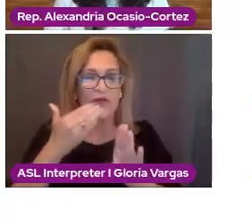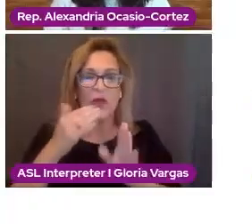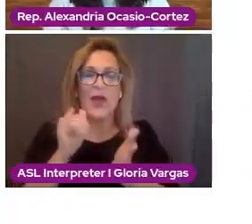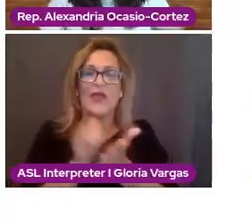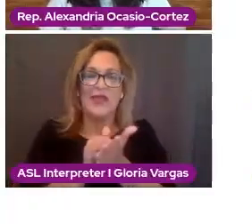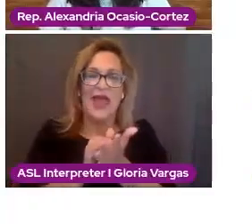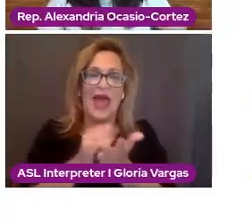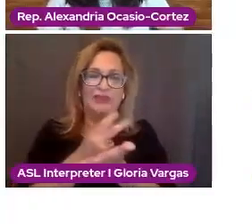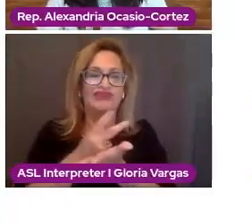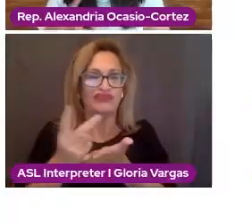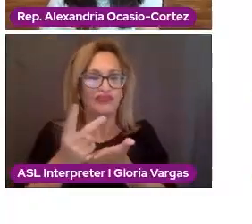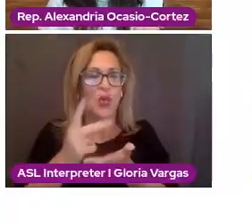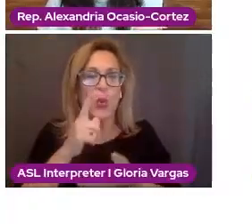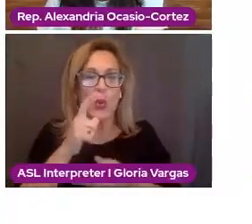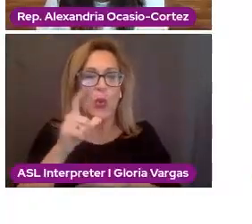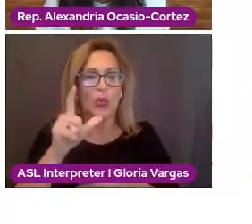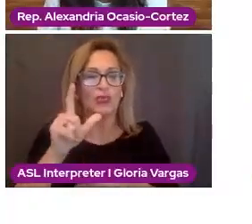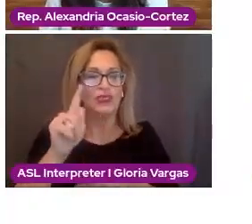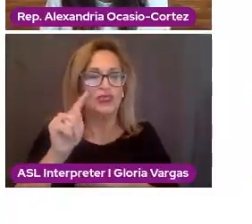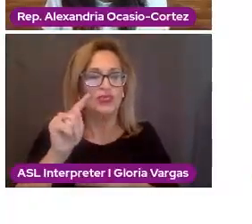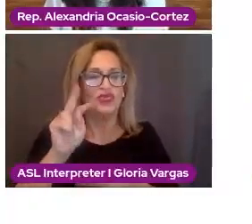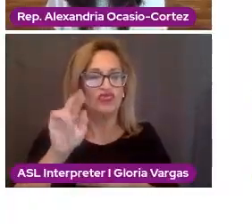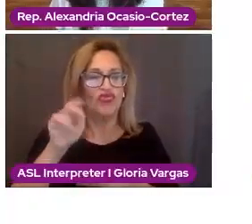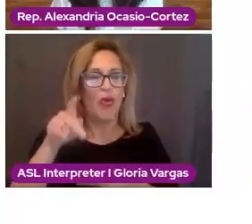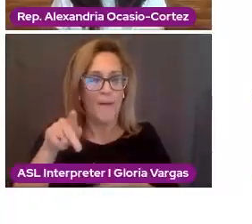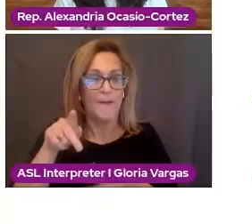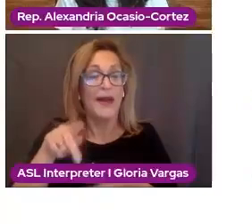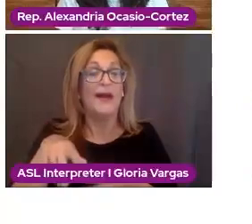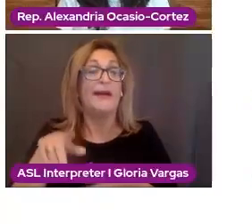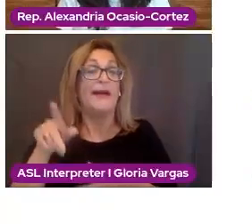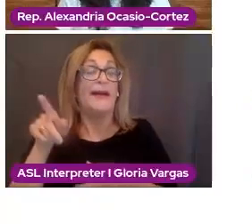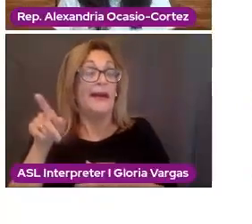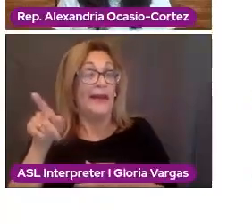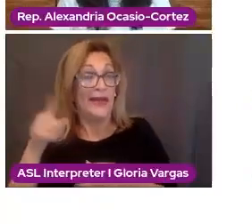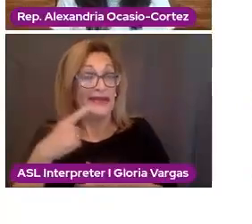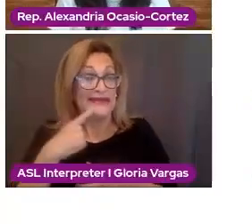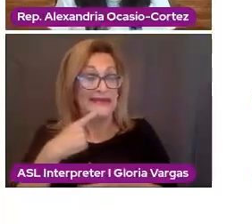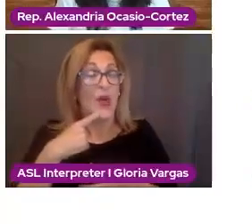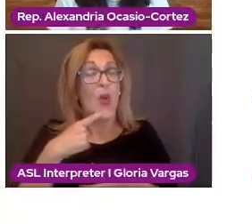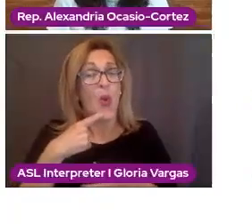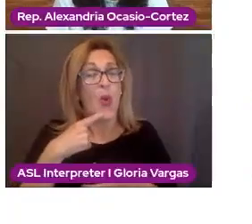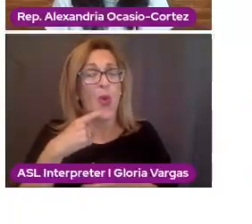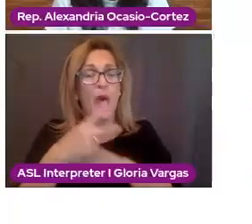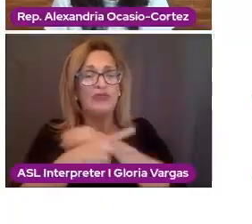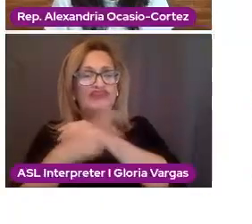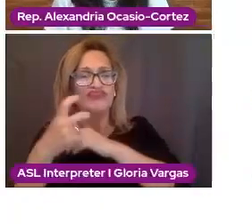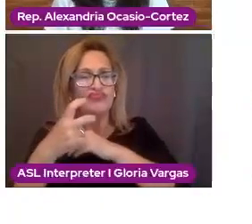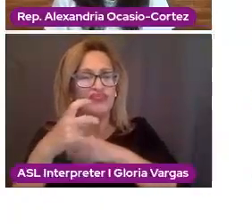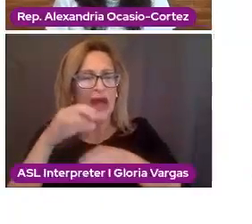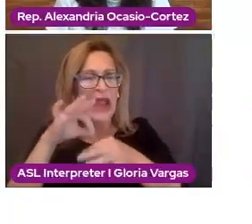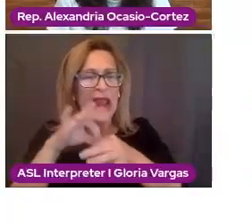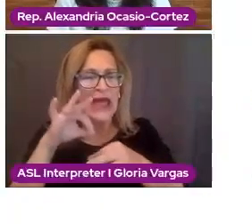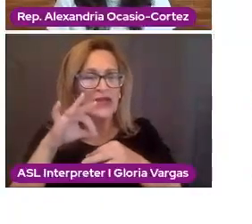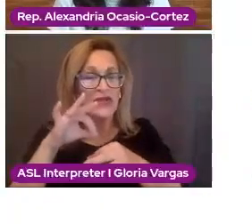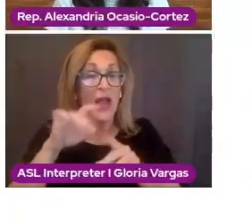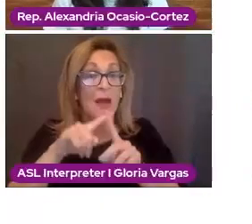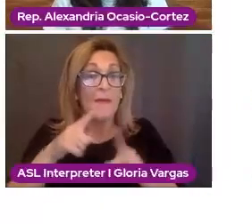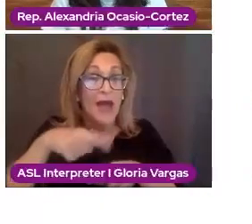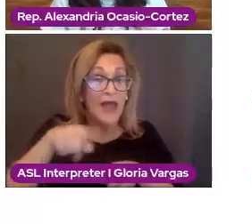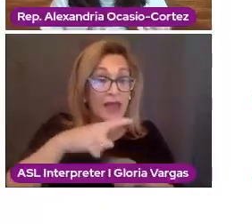conscientiousness of guilt, that when they were stating that the election was stolen, privately, they were acknowledging that the truth was that it